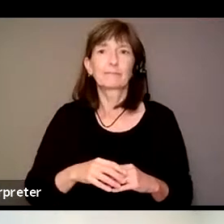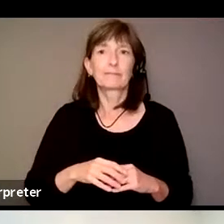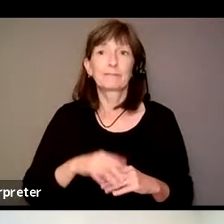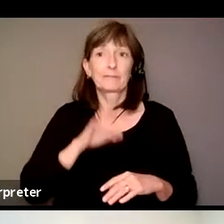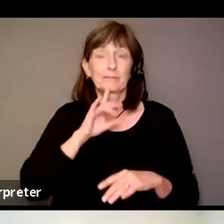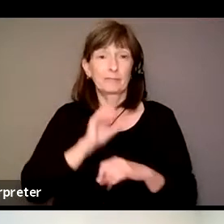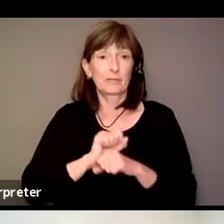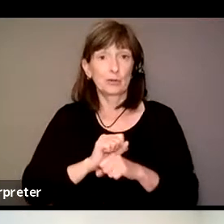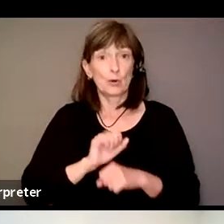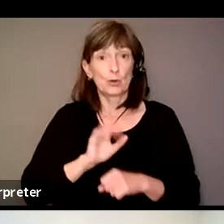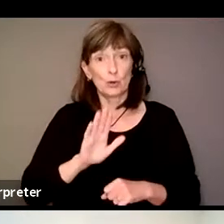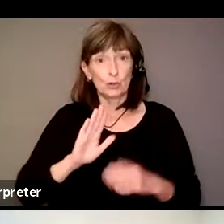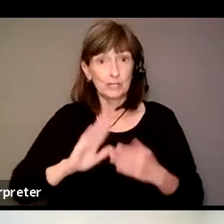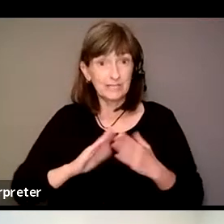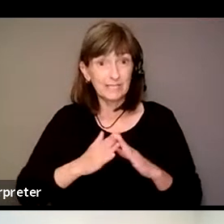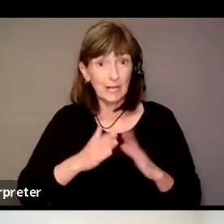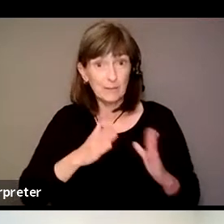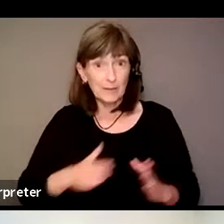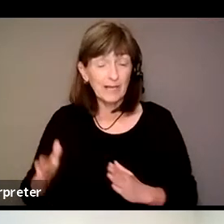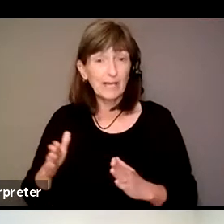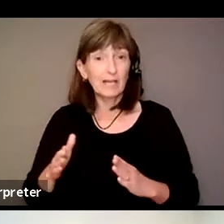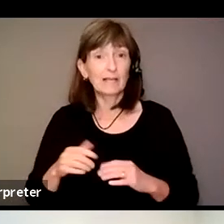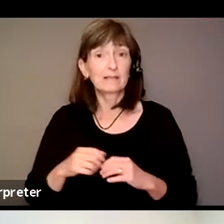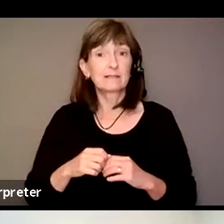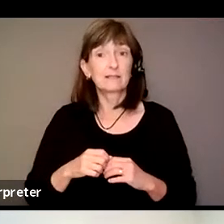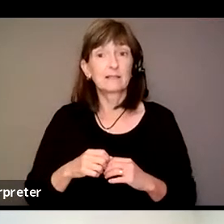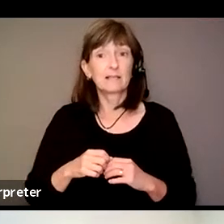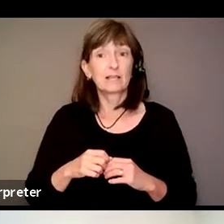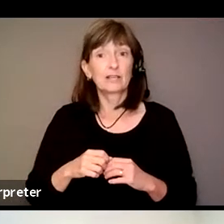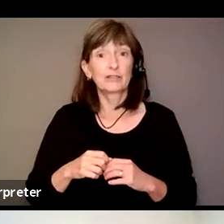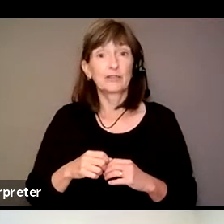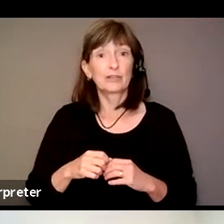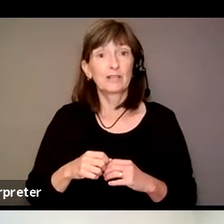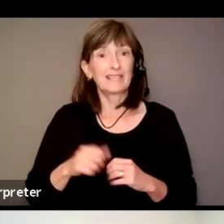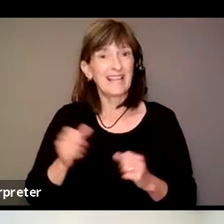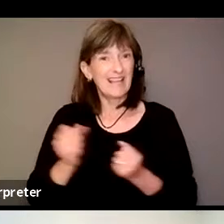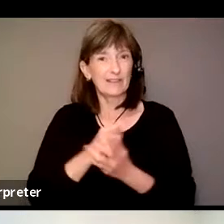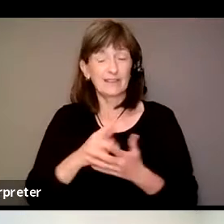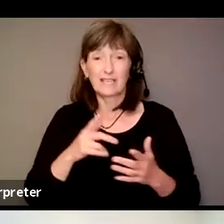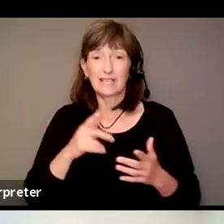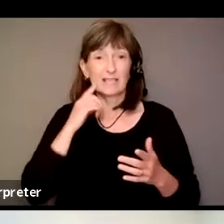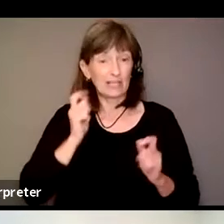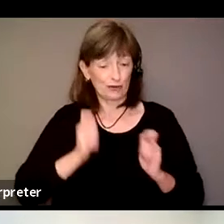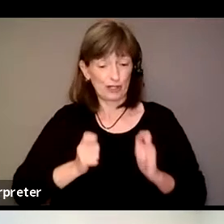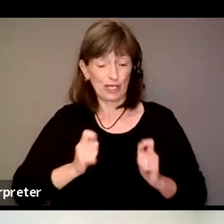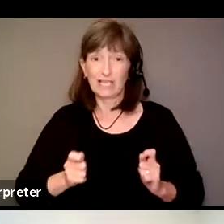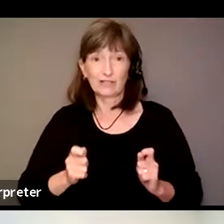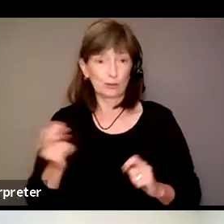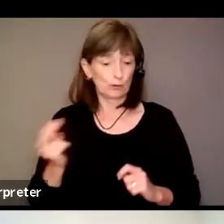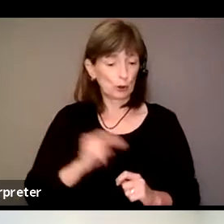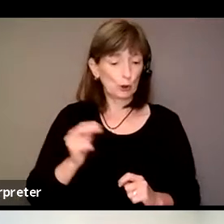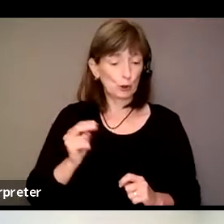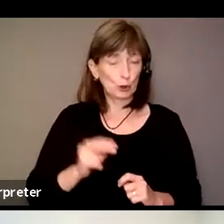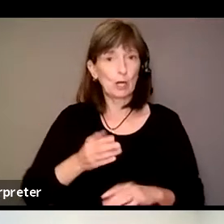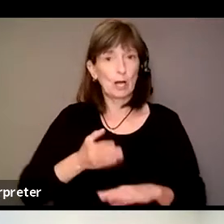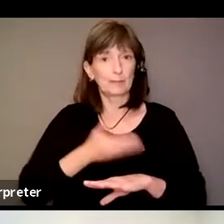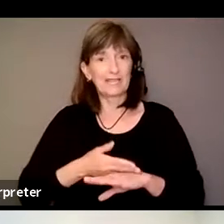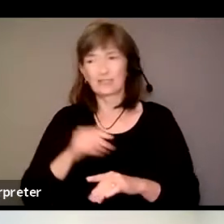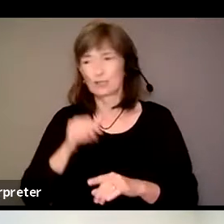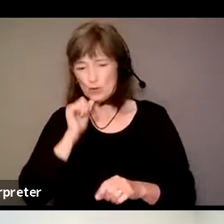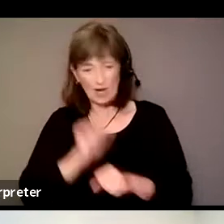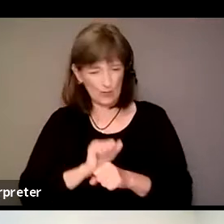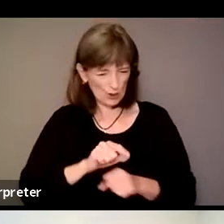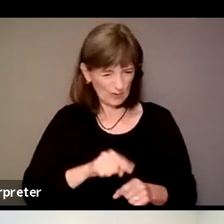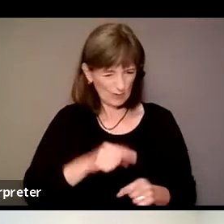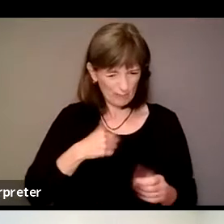town plans and your asset management plans, things like that, as living documents, constantly referring to them, updating them,